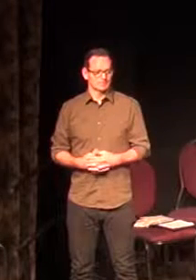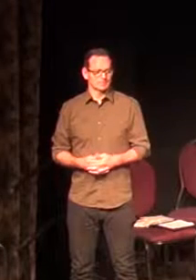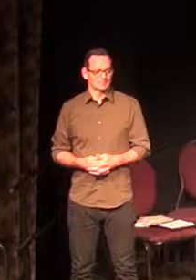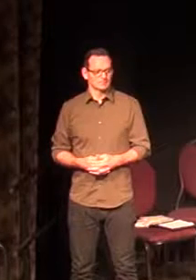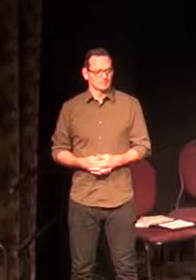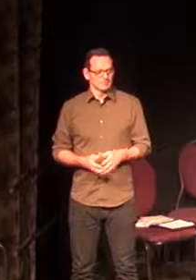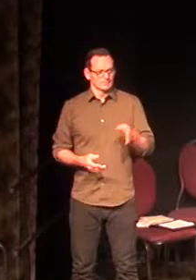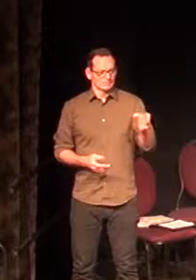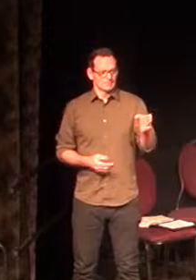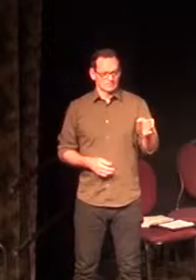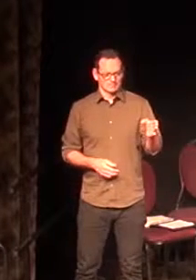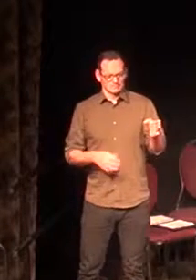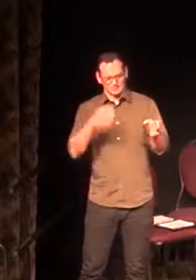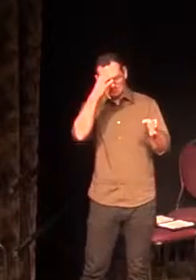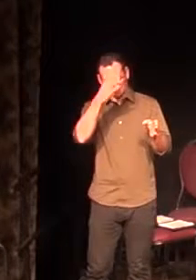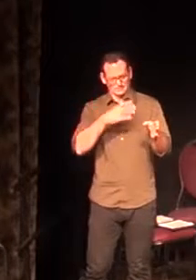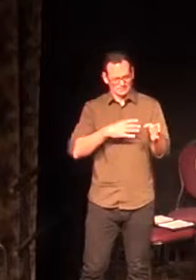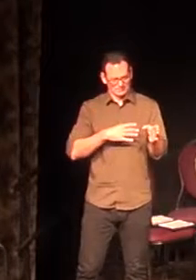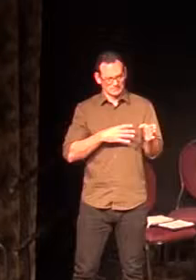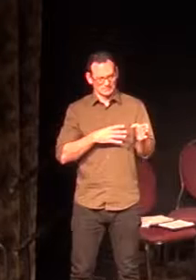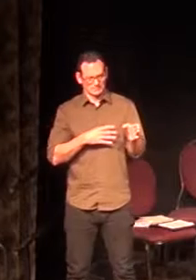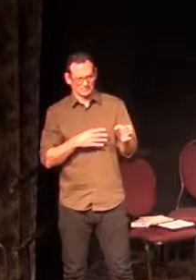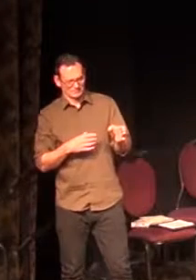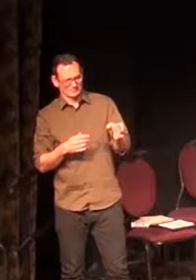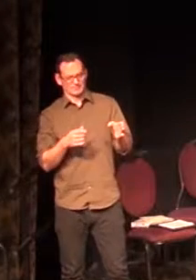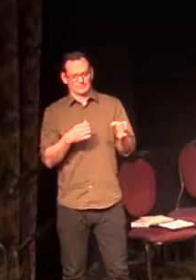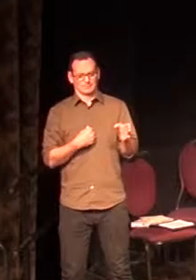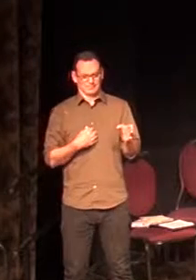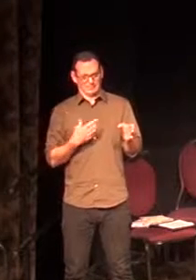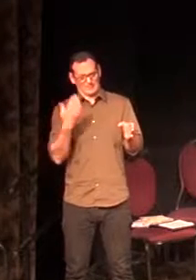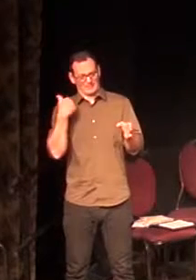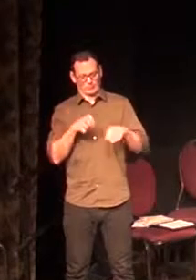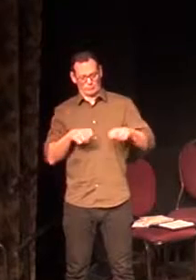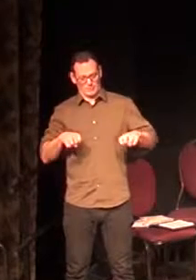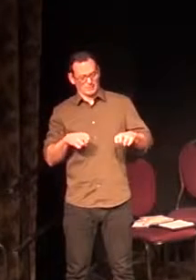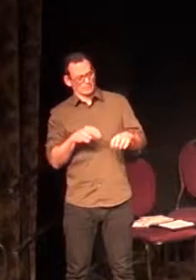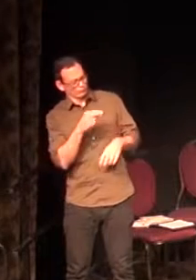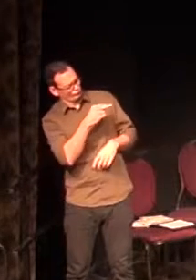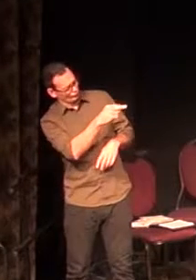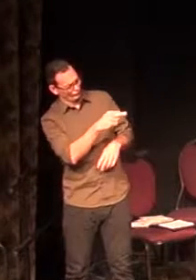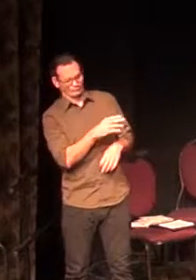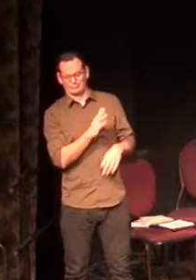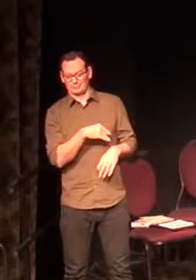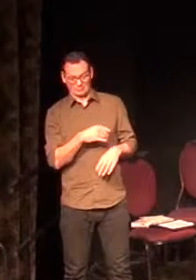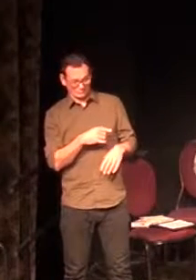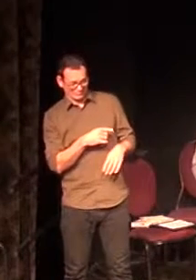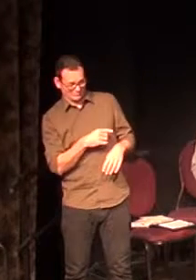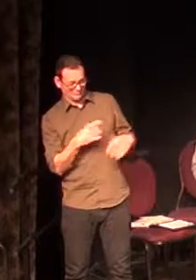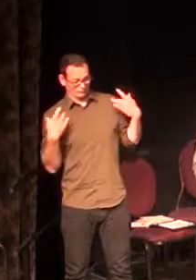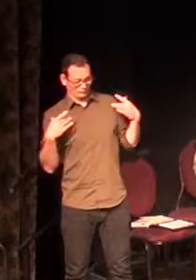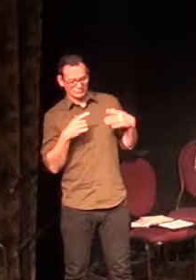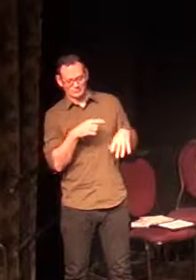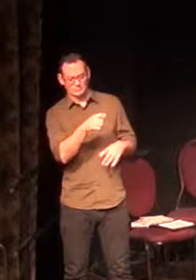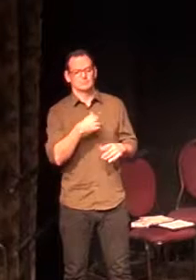I was looking around, and I'm looking at the panel there, and I'm not going to let you off that easy. My name is Carl Crevar. I'm with the Ontario